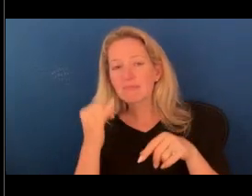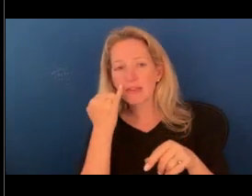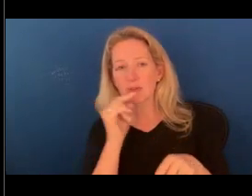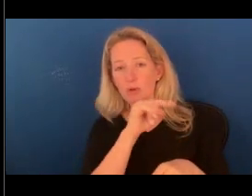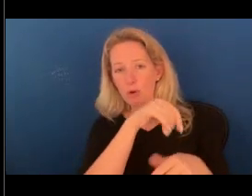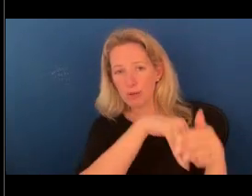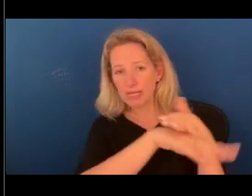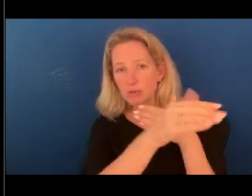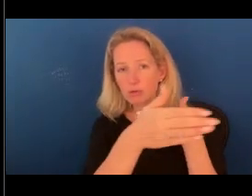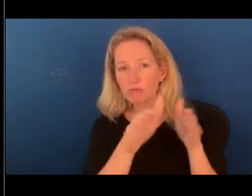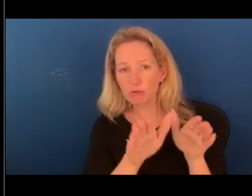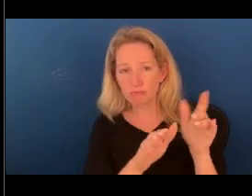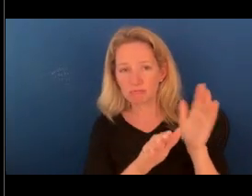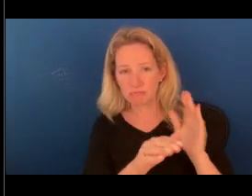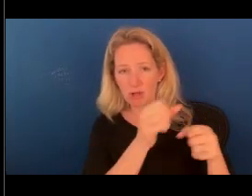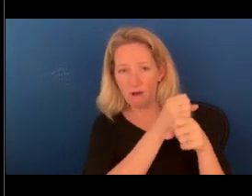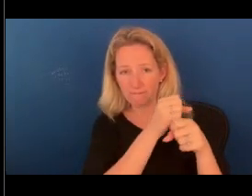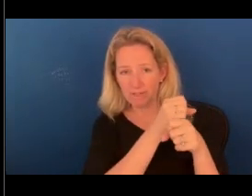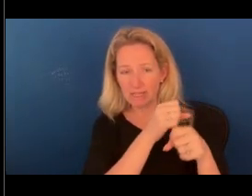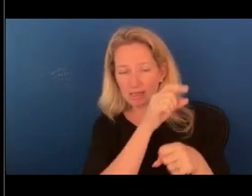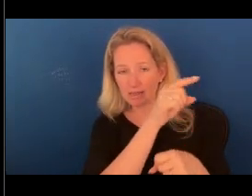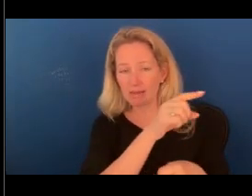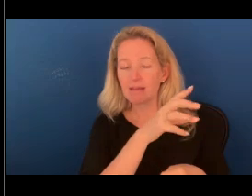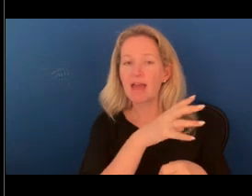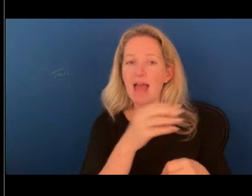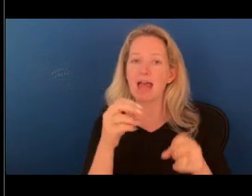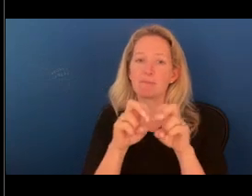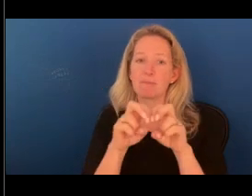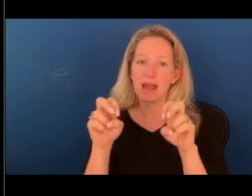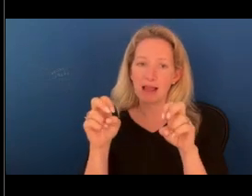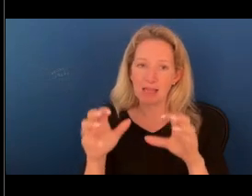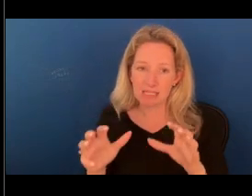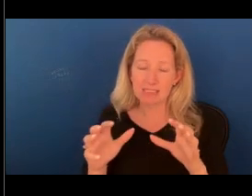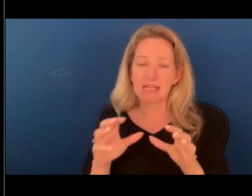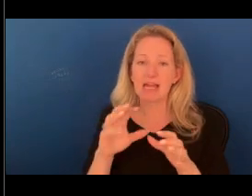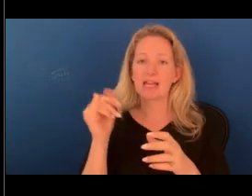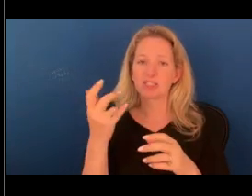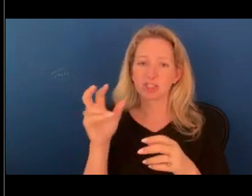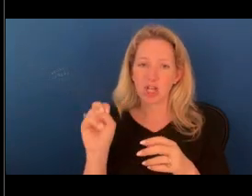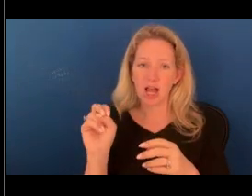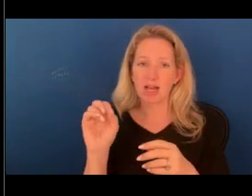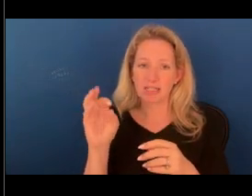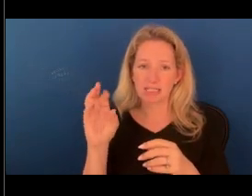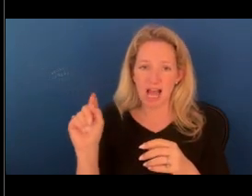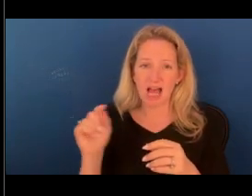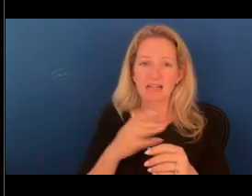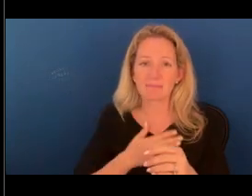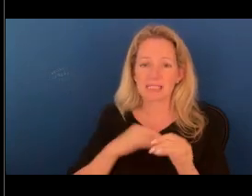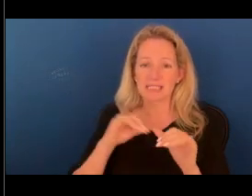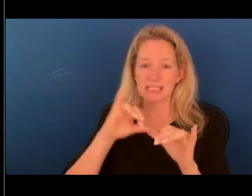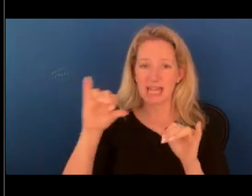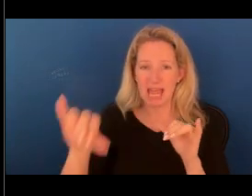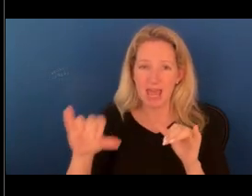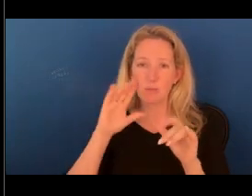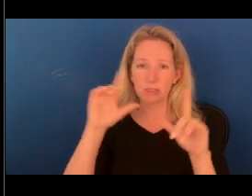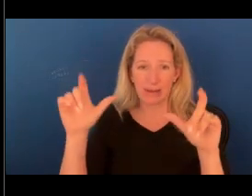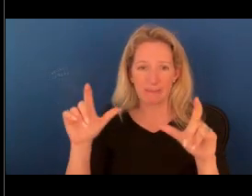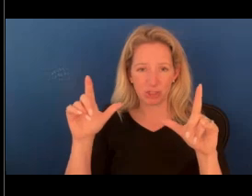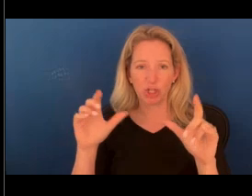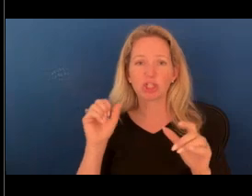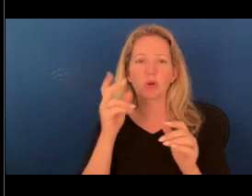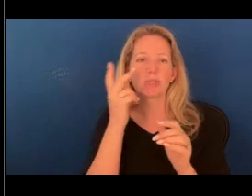had coffee, and then there's signs, and then could the panelists and then John and Scott stay because we're going to take a picture. And yeah, we'll see you